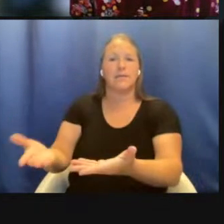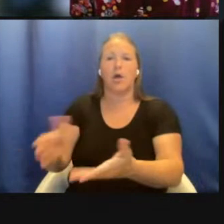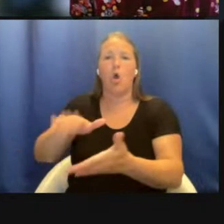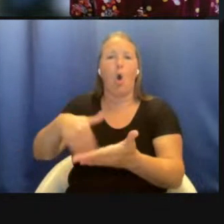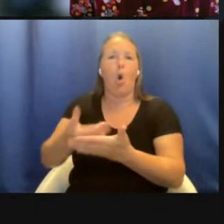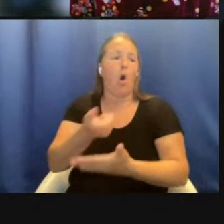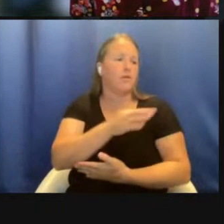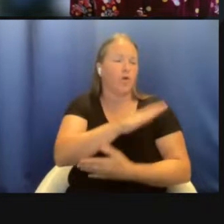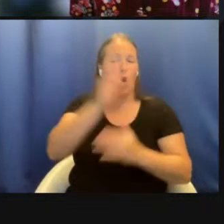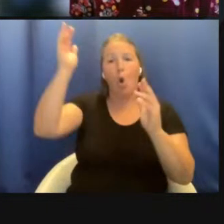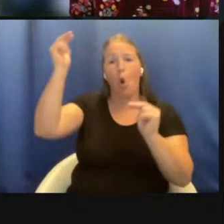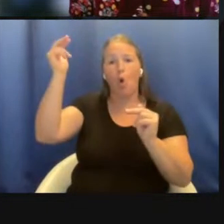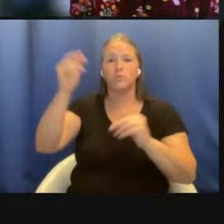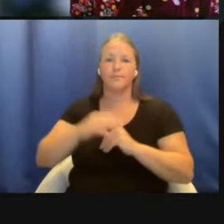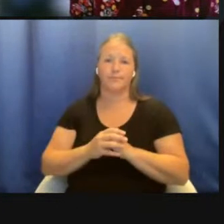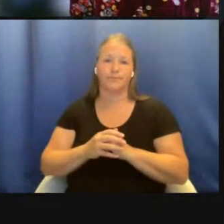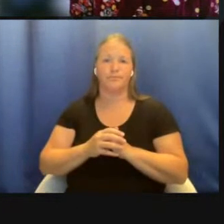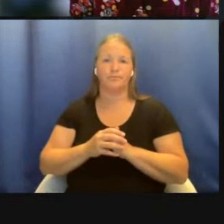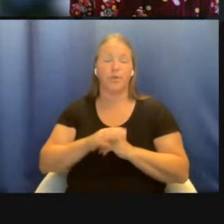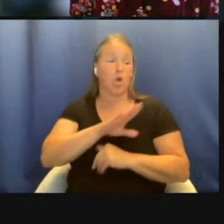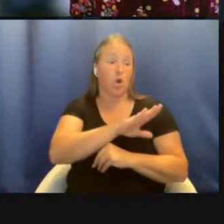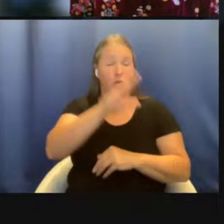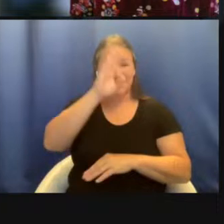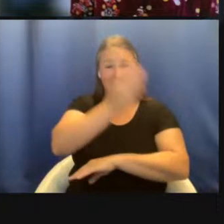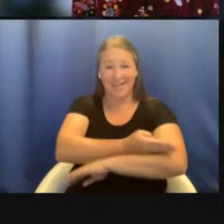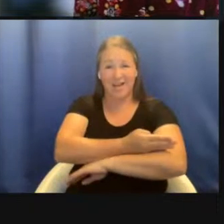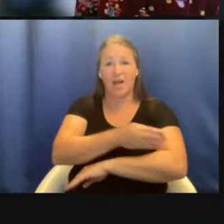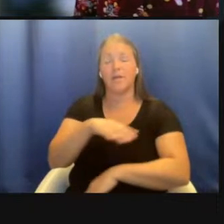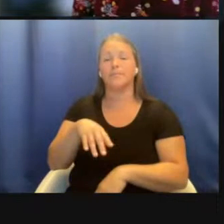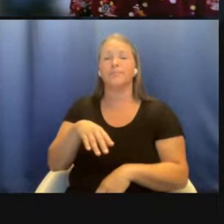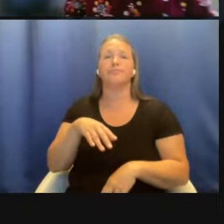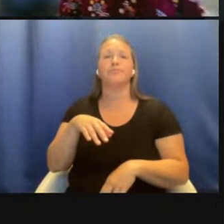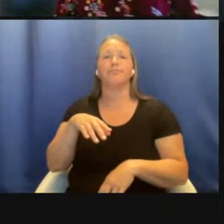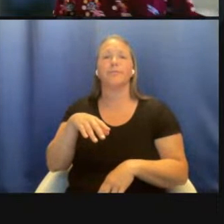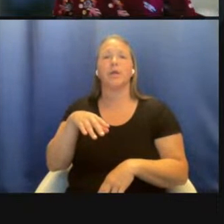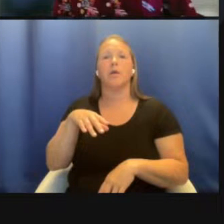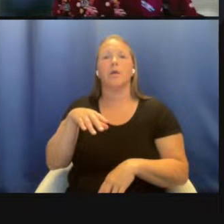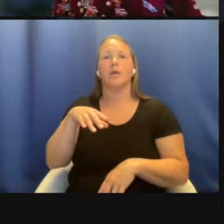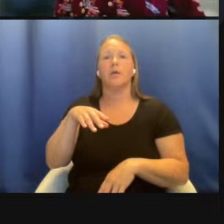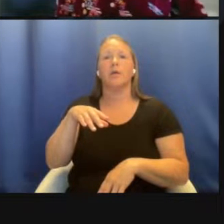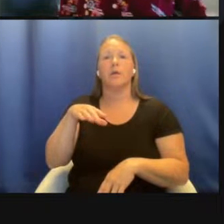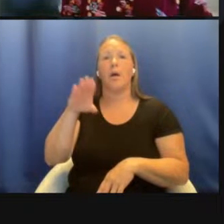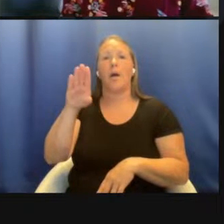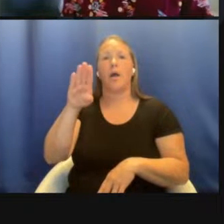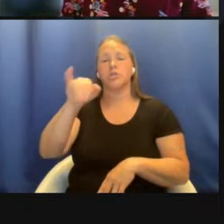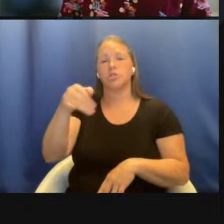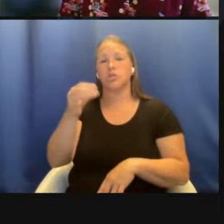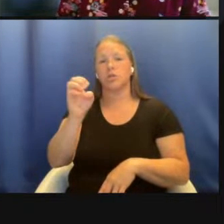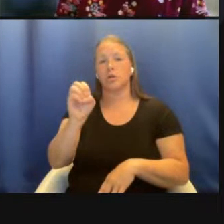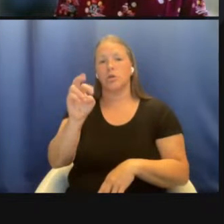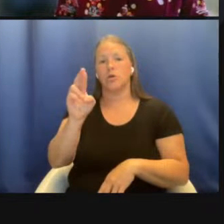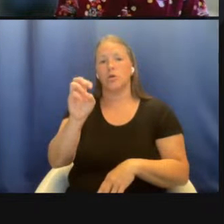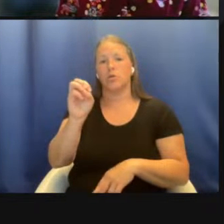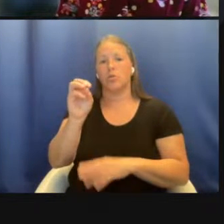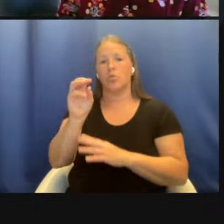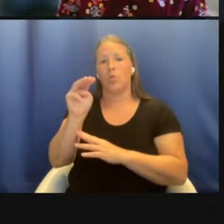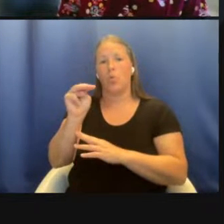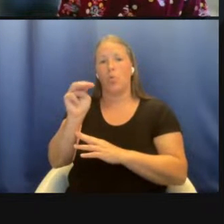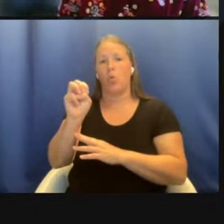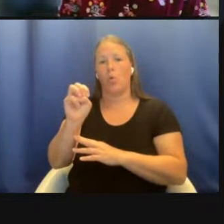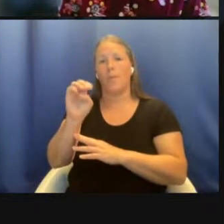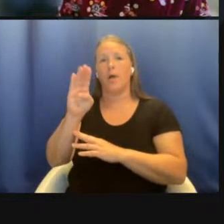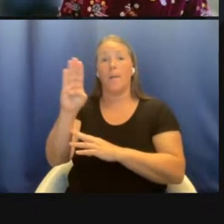Bonaparte, nicknamed Beau, who as a young boy writes to his mother in 1815. He is 10 years